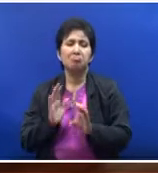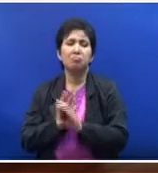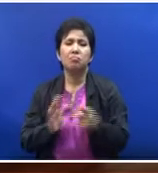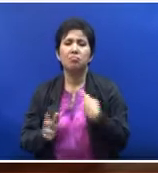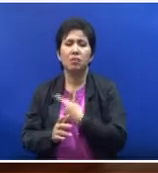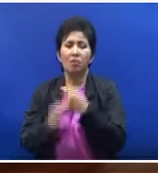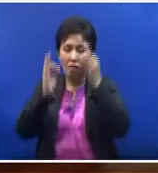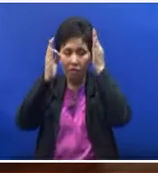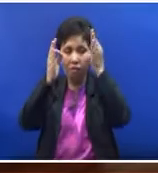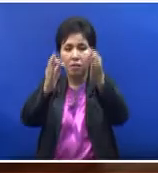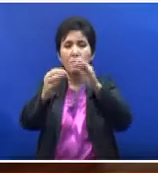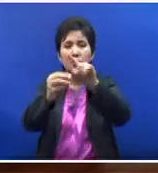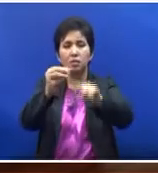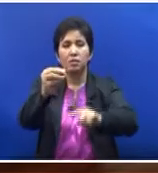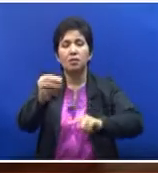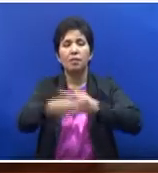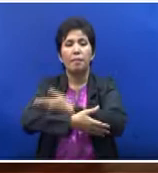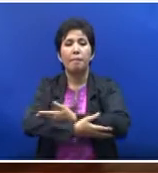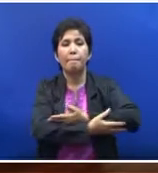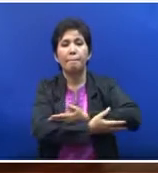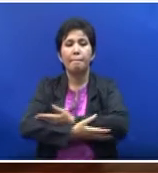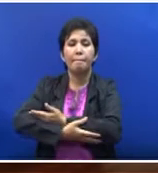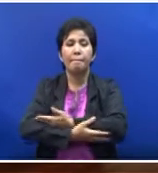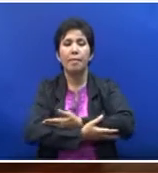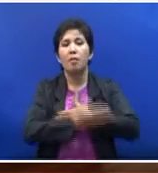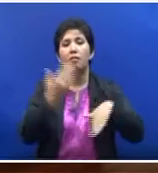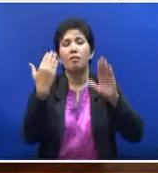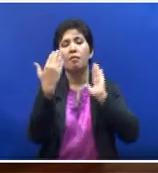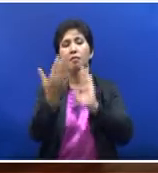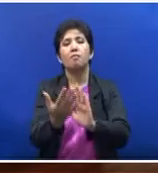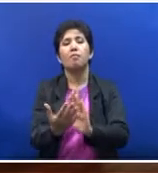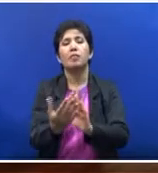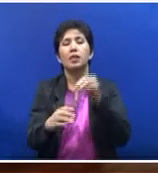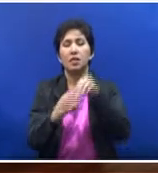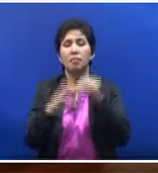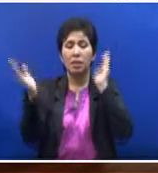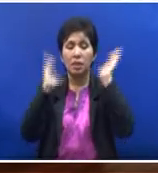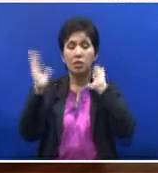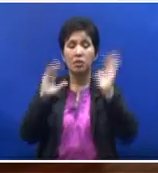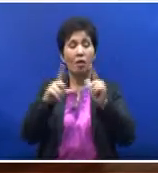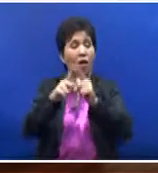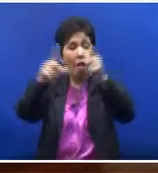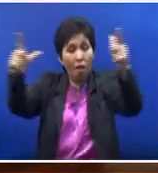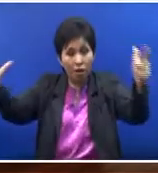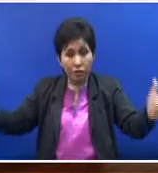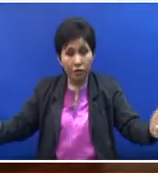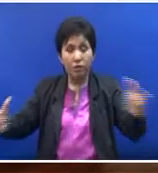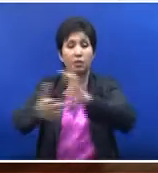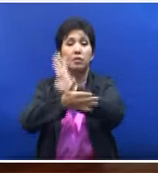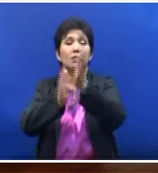say it focus about the baby dumping cases in Malaysia at large. Okay,